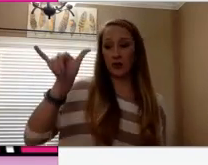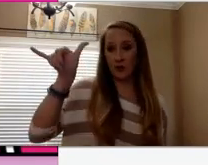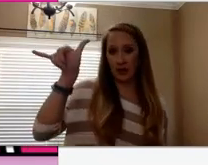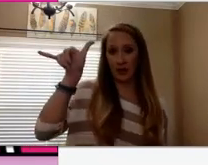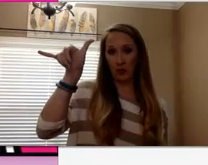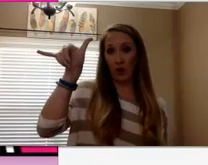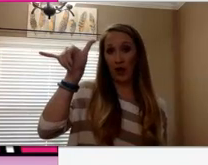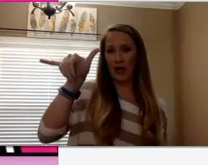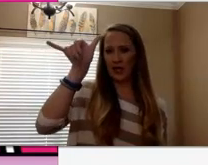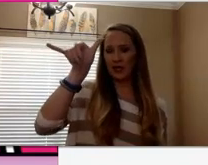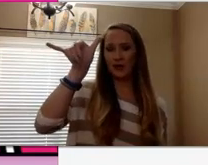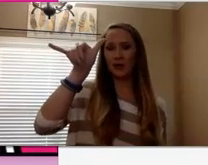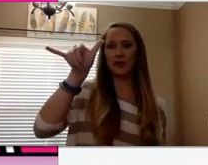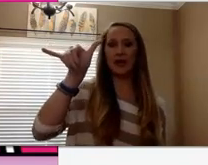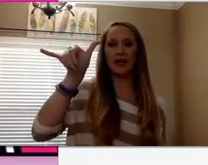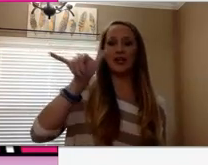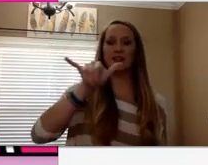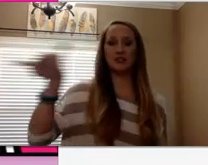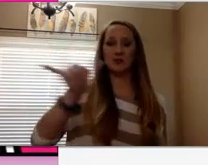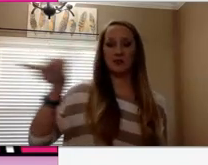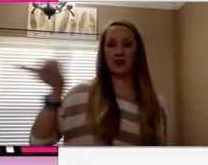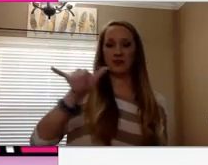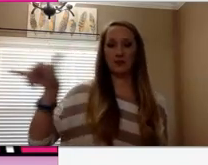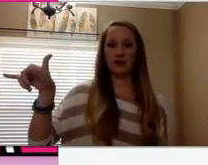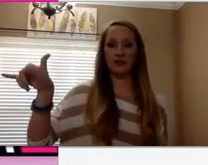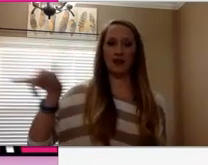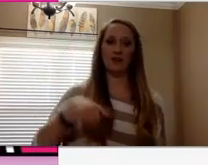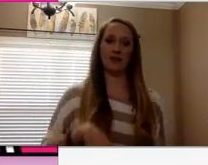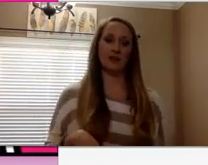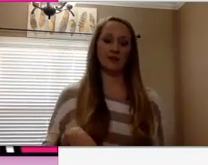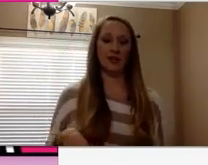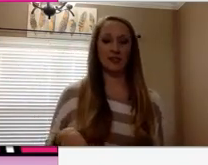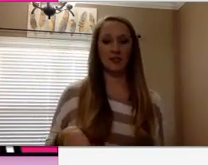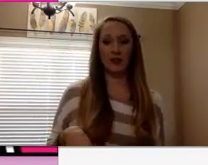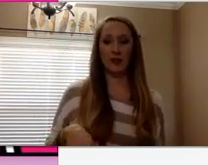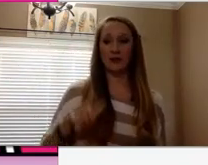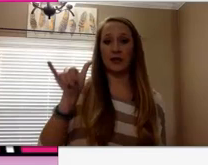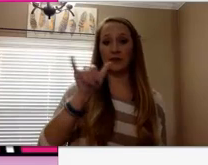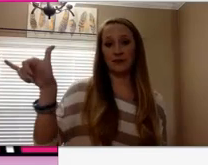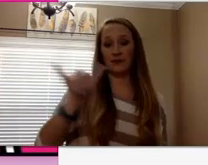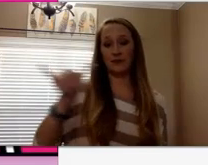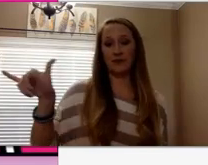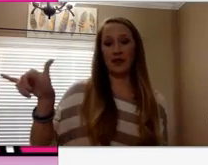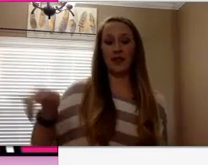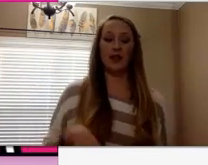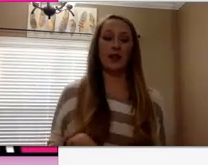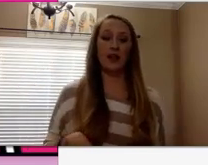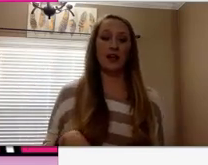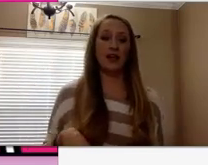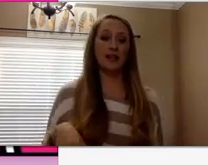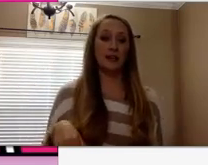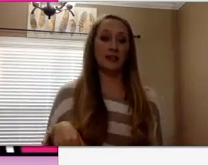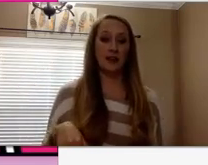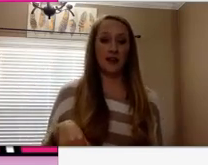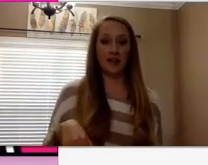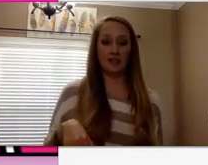so you're going to make like a Y with your hand and then just move it from side to side like this. Okay, so do that with me.